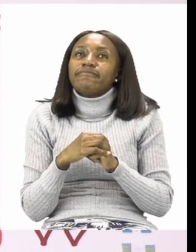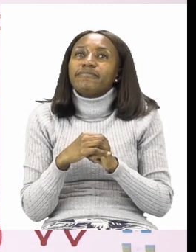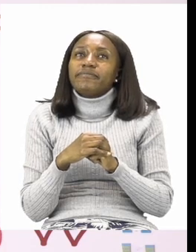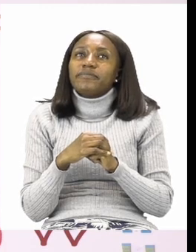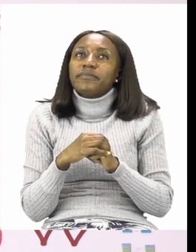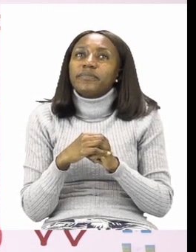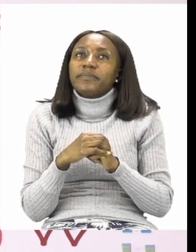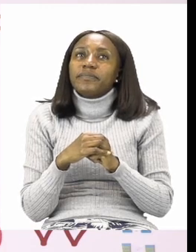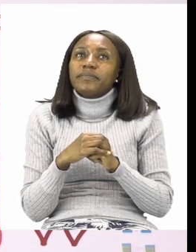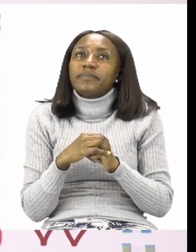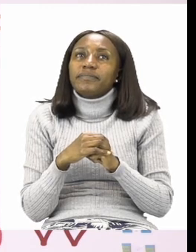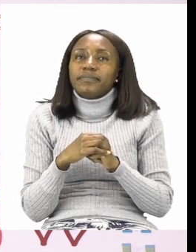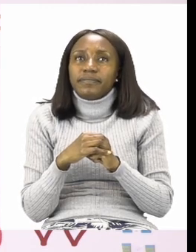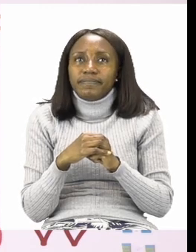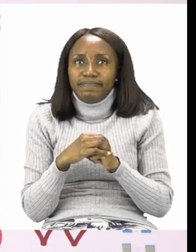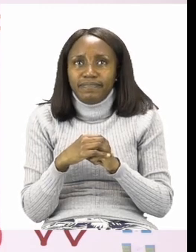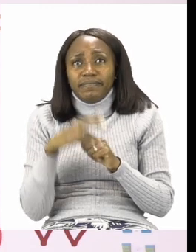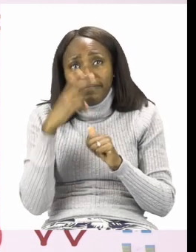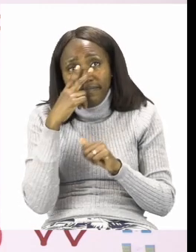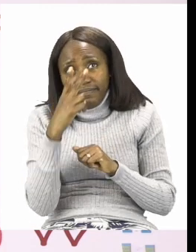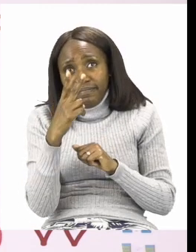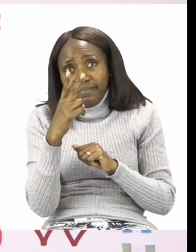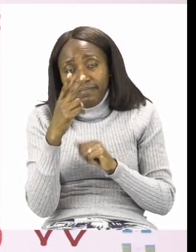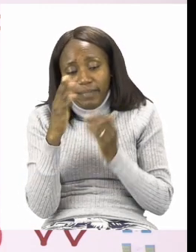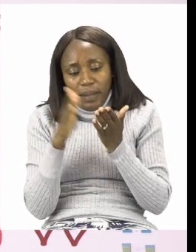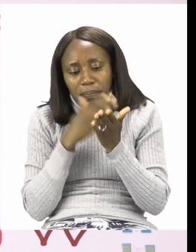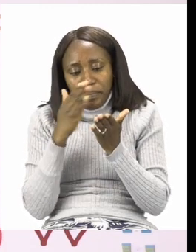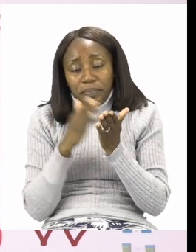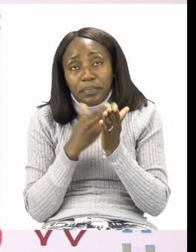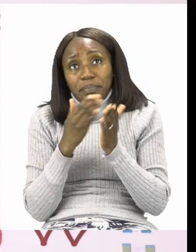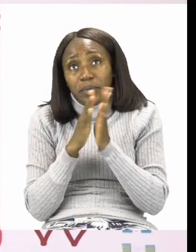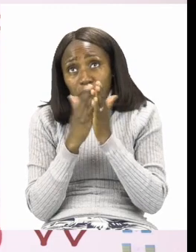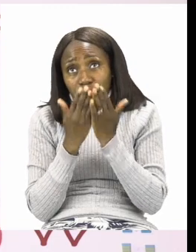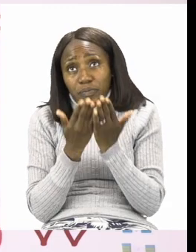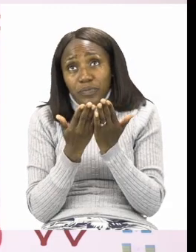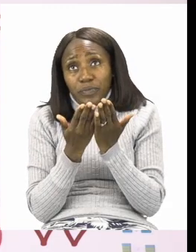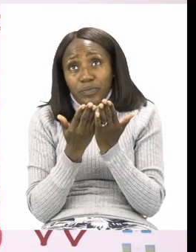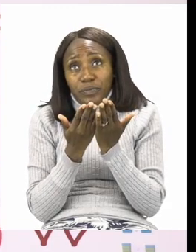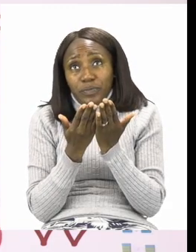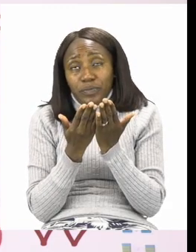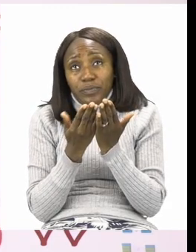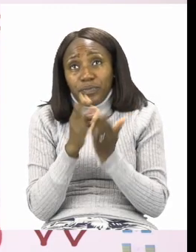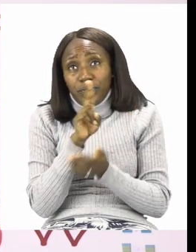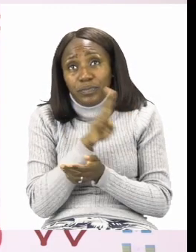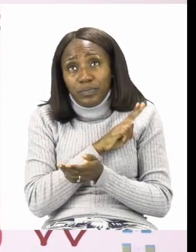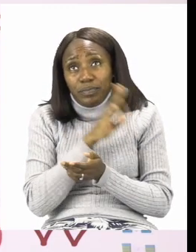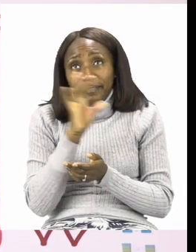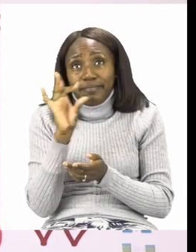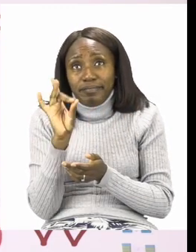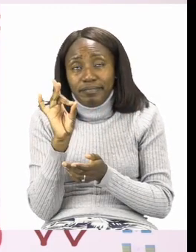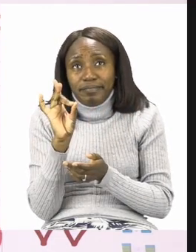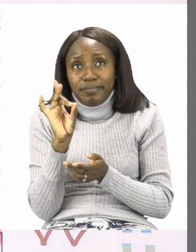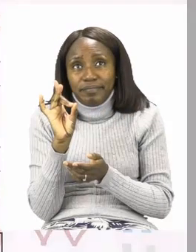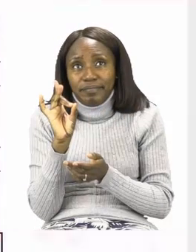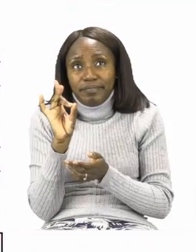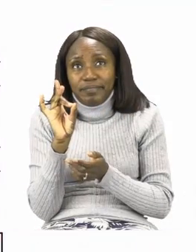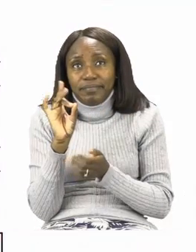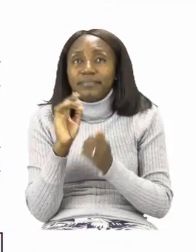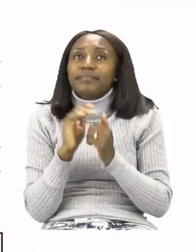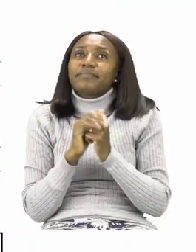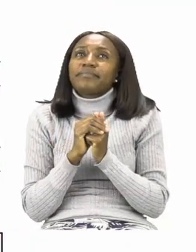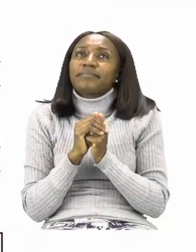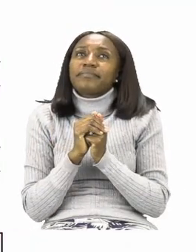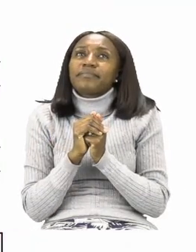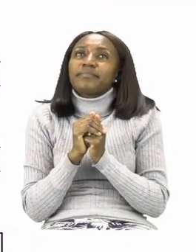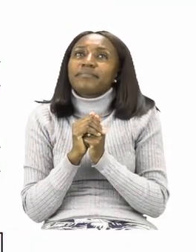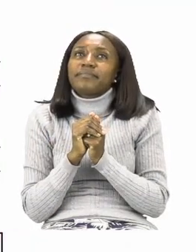in the booklet. Let's quickly go back to the booklet one more time on page 28. In the booklet